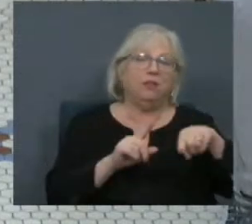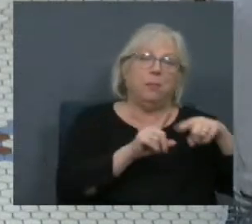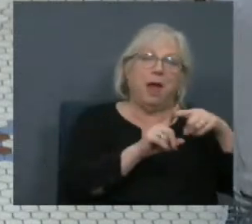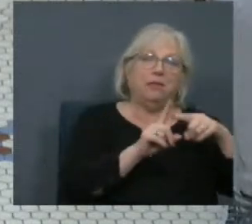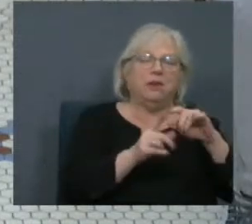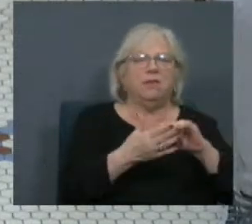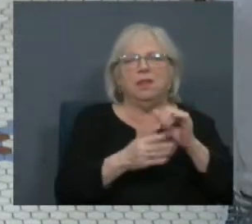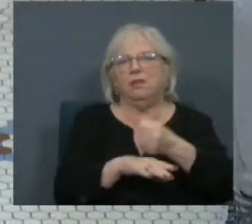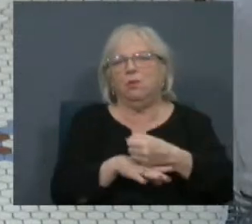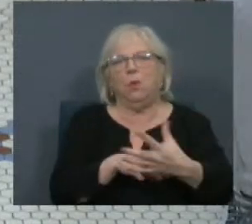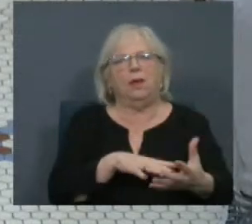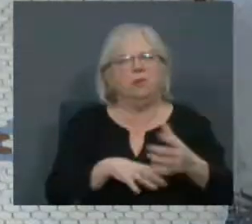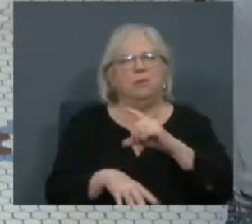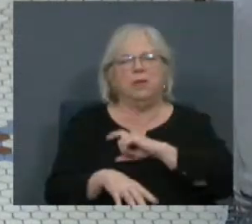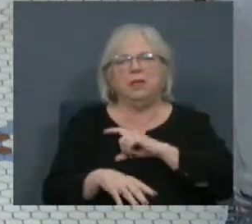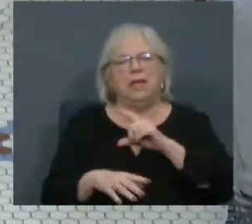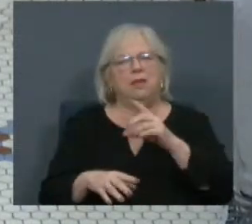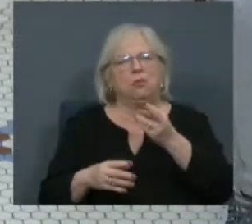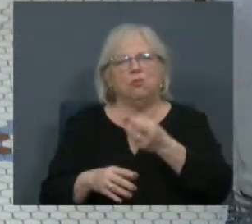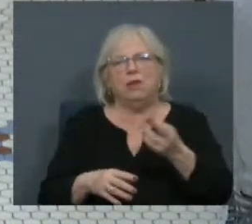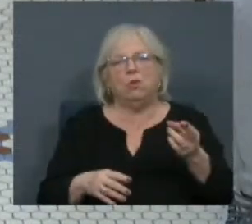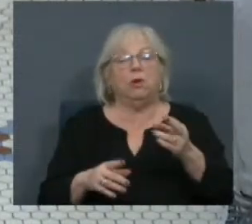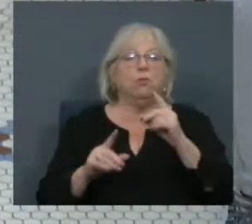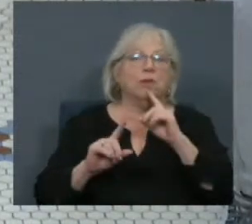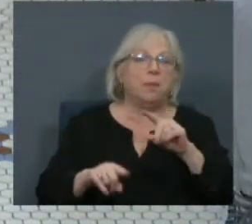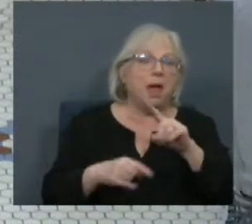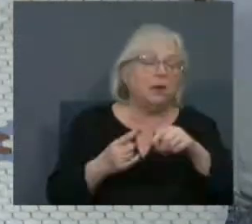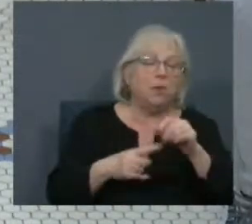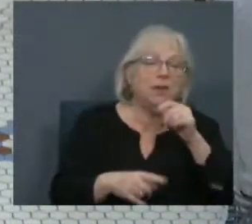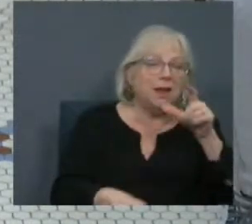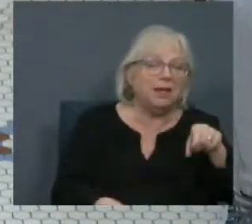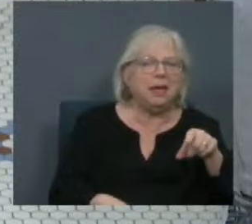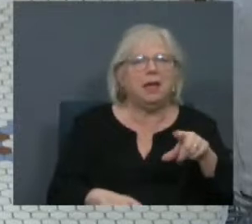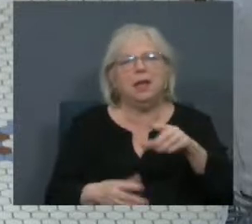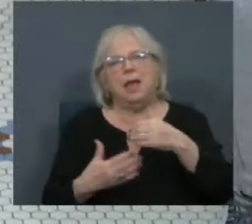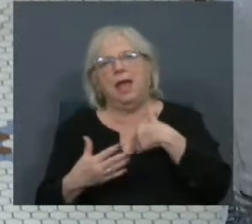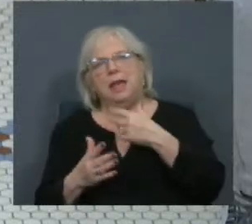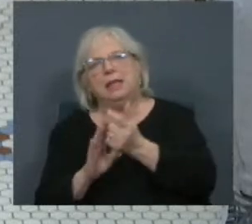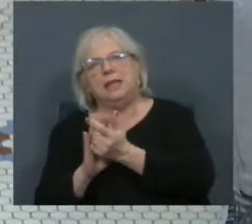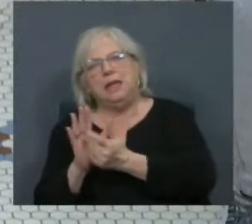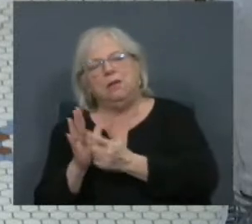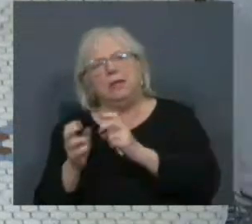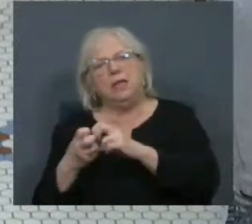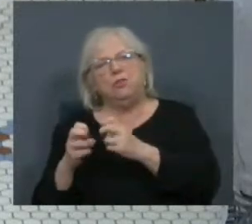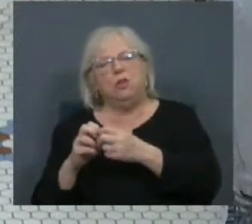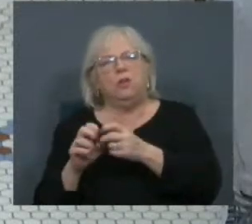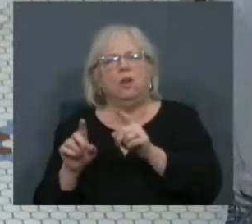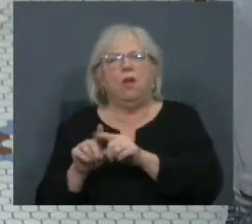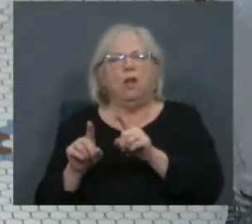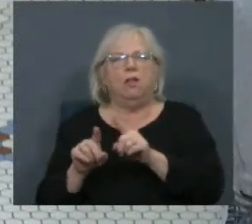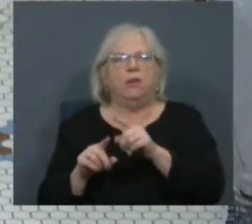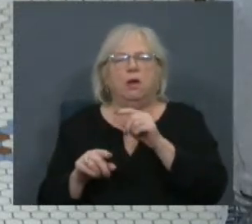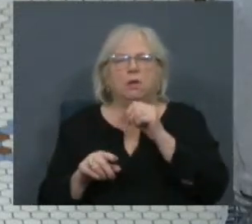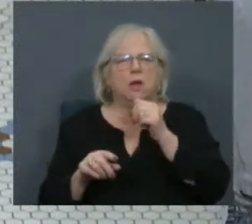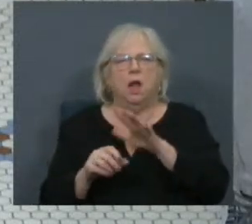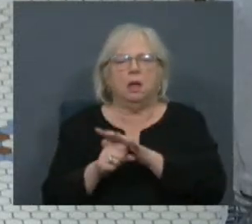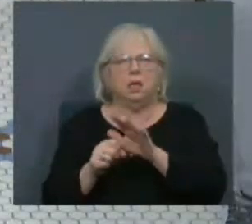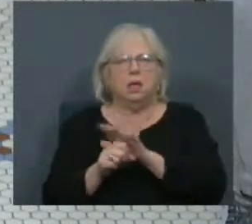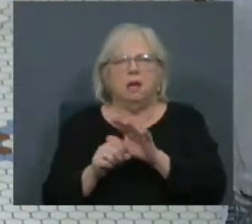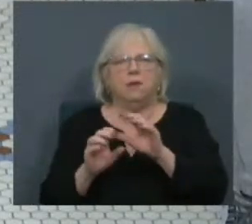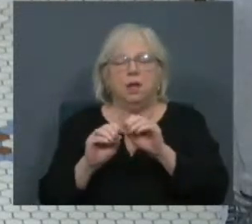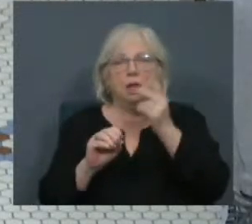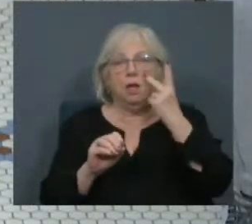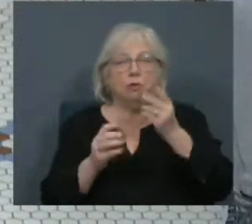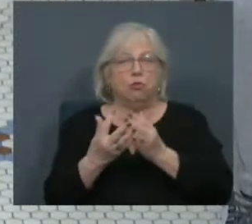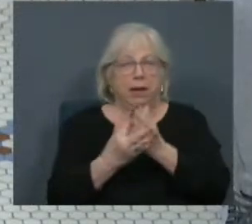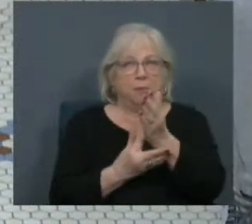being a waste of police resources, responding when they're not needed. There have been legal issues. In general, there's also a lack of transparency around data.